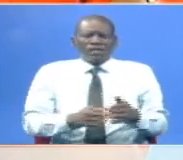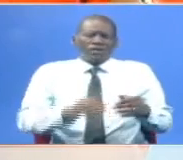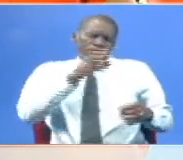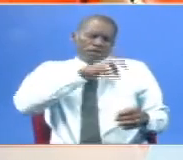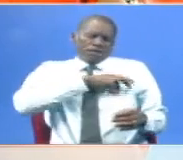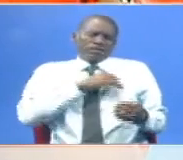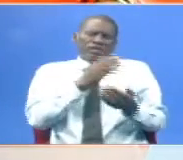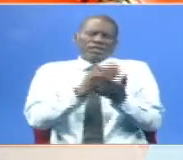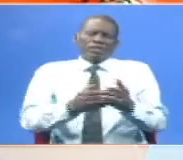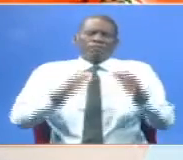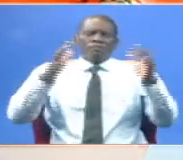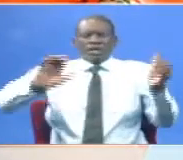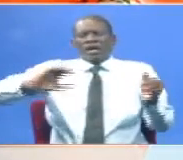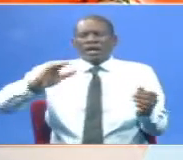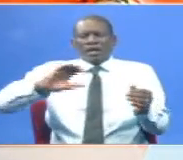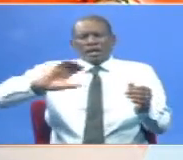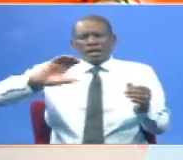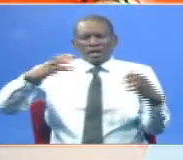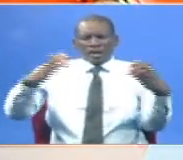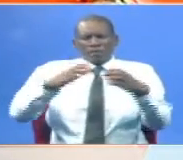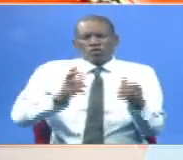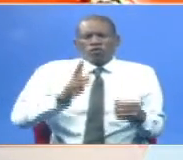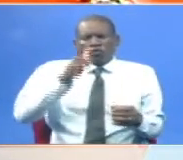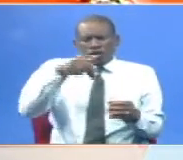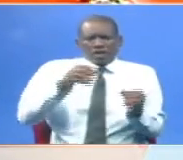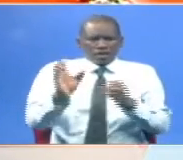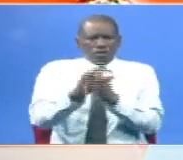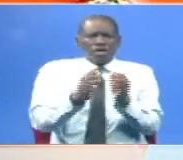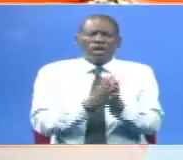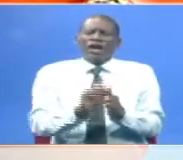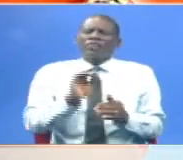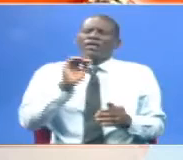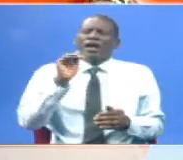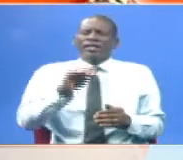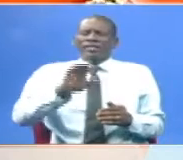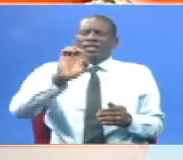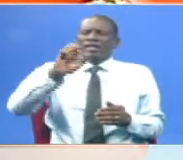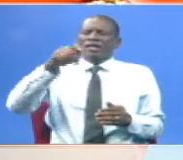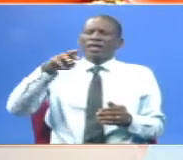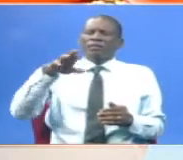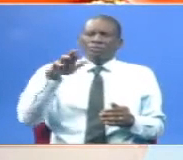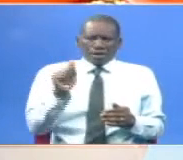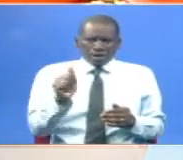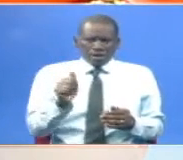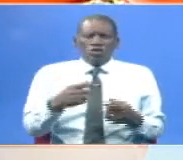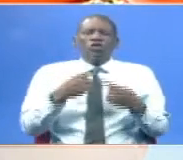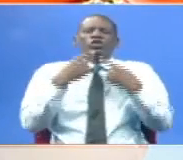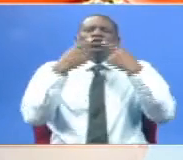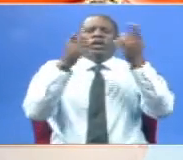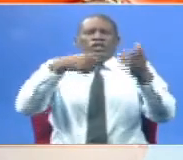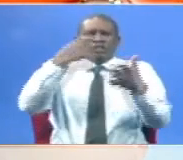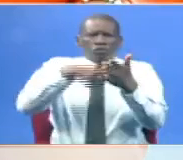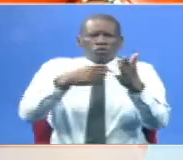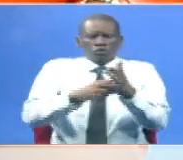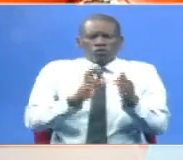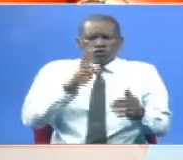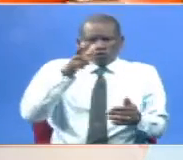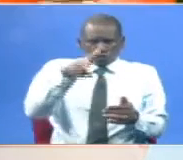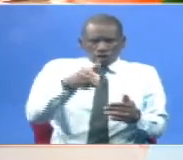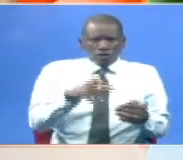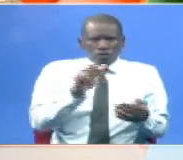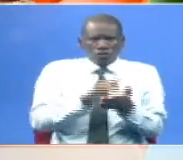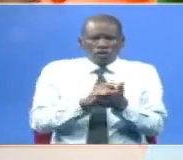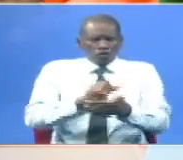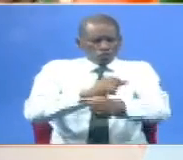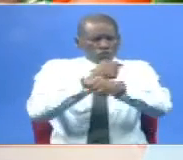ni kubwa za mafuta humu nchini. Na aidha wanaomba mamlaka ya udhibiti wa kawi na petroli EPRA kutangaza bei za mafuta hayo ili